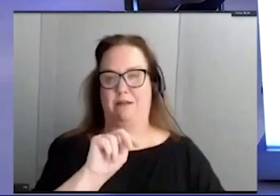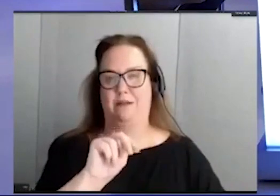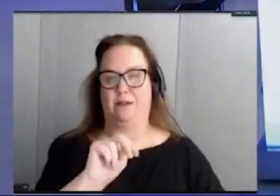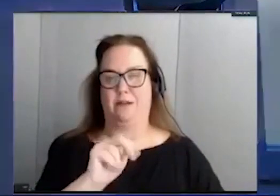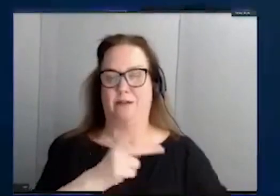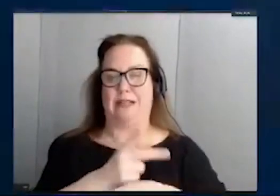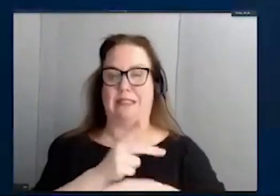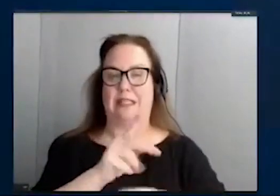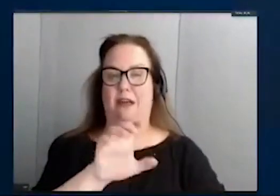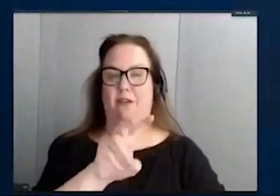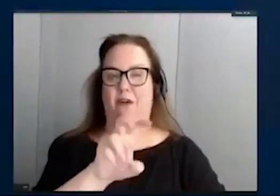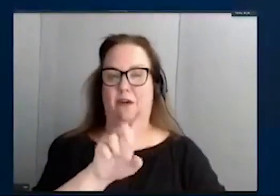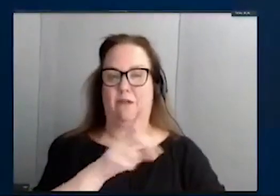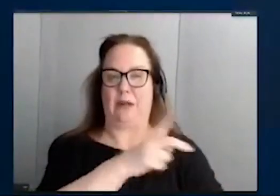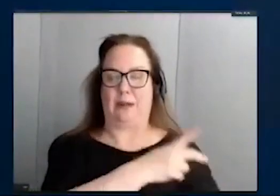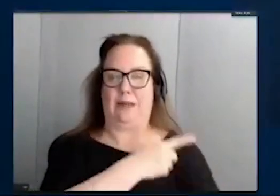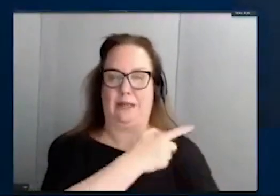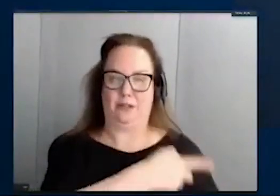patients.